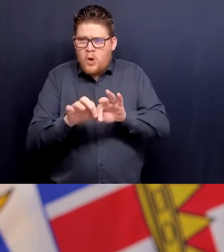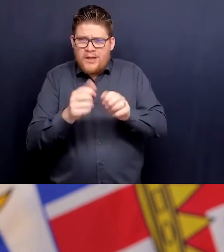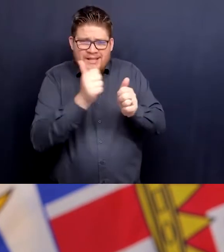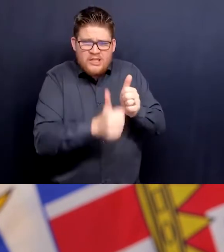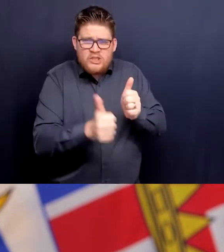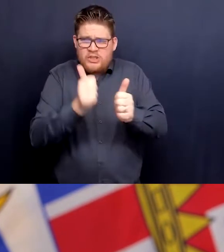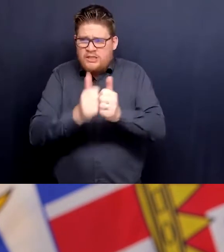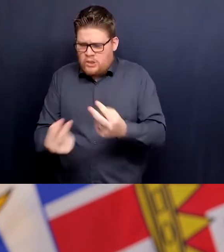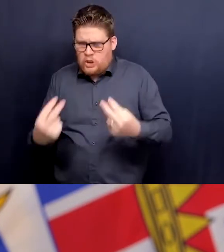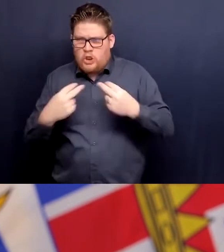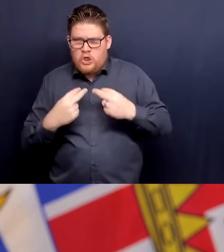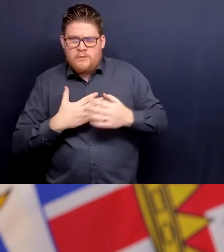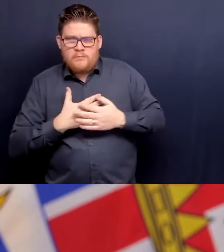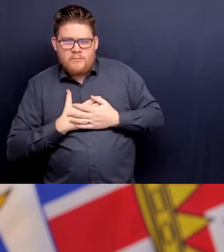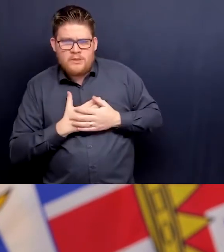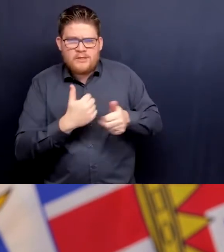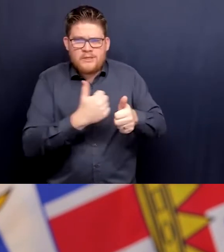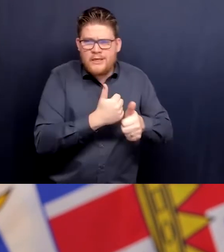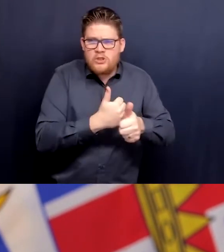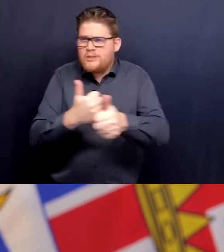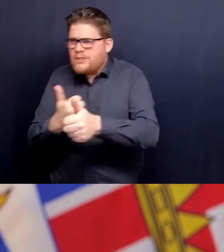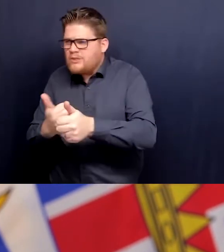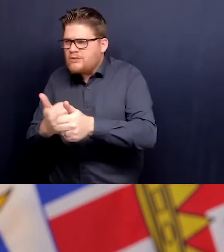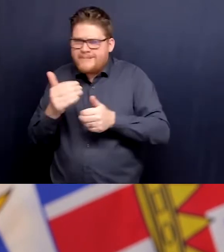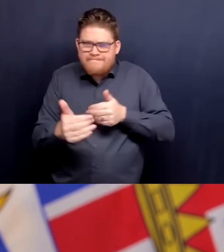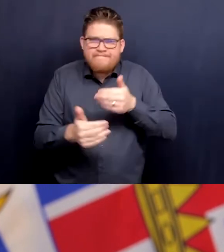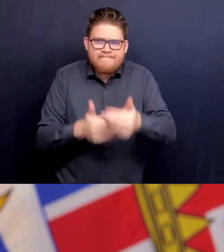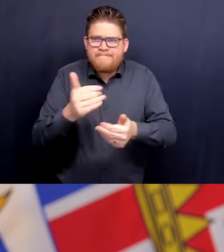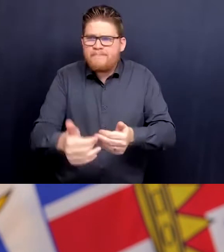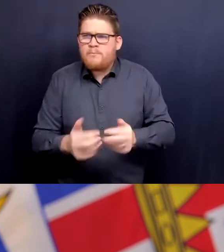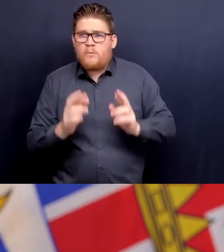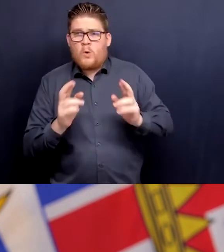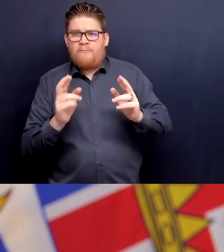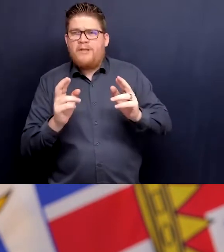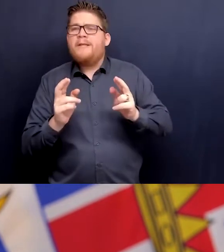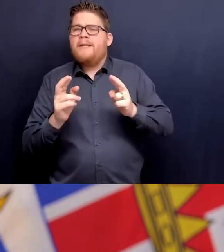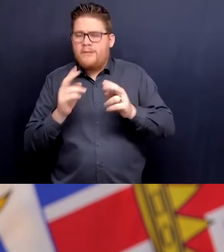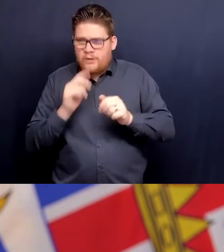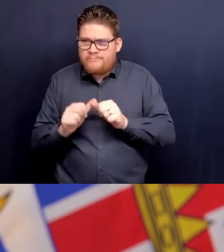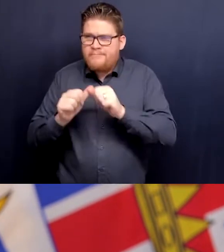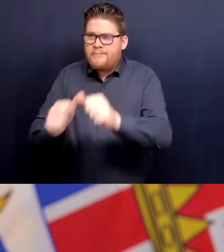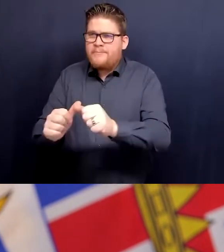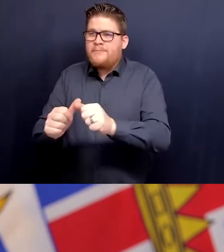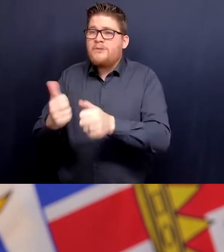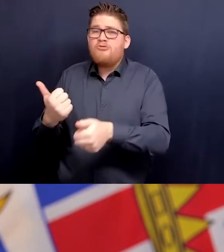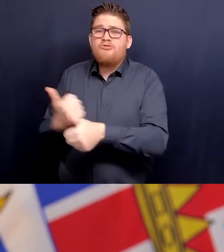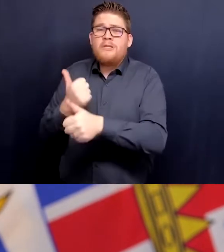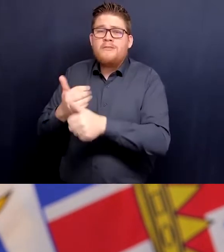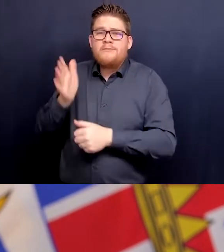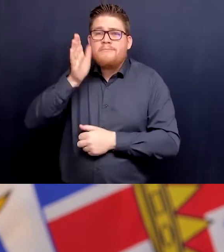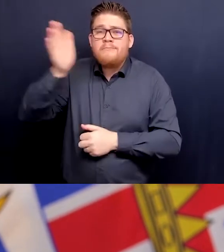as we go through this next few weeks, and we hopefully will continue to see the risk go away. The other part I think that's